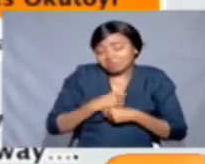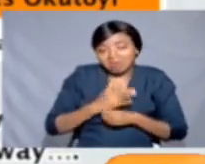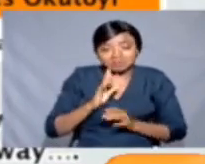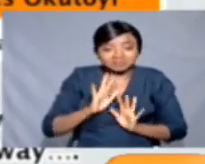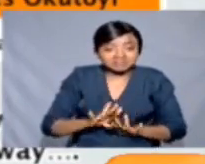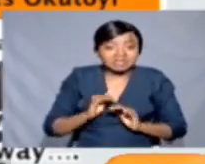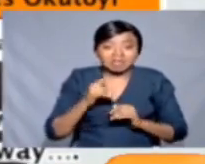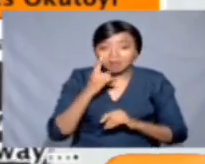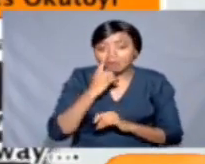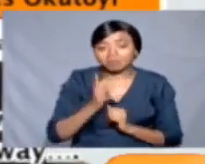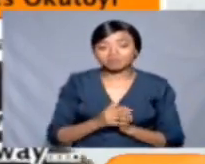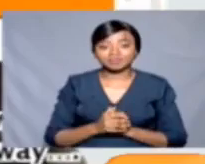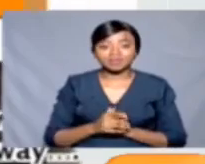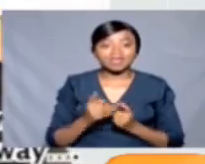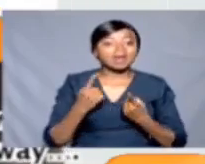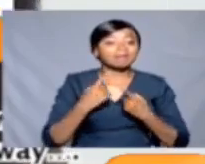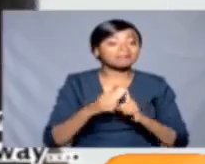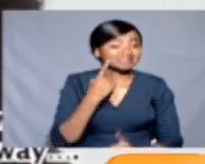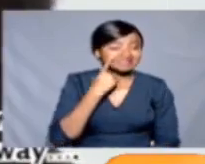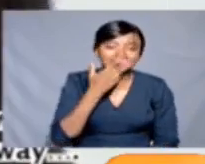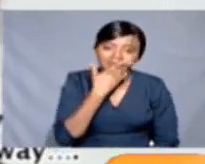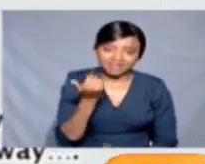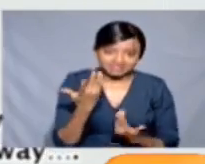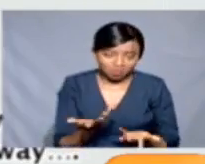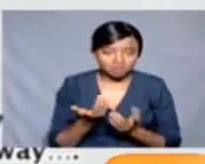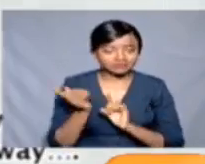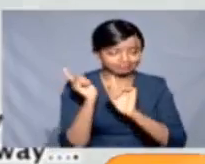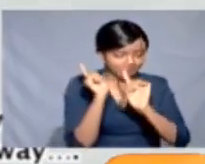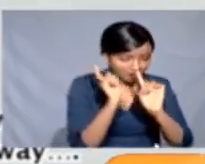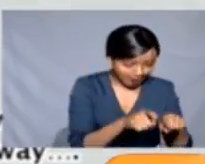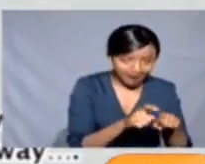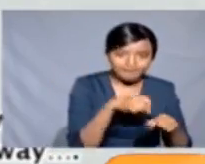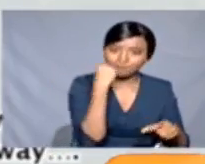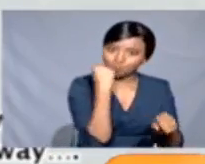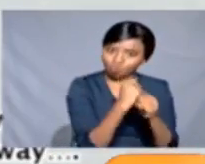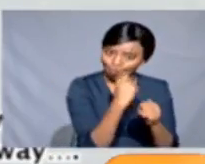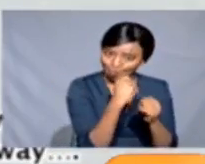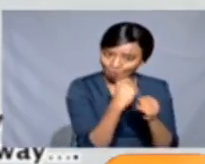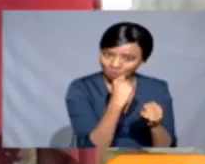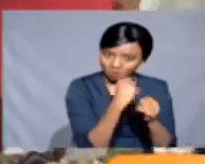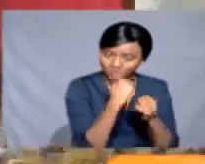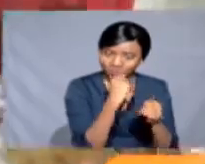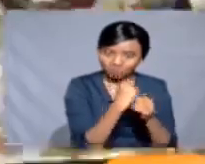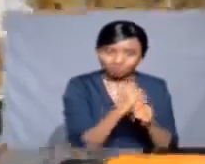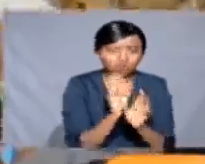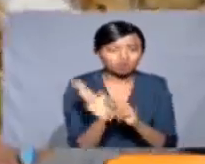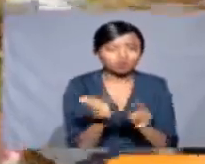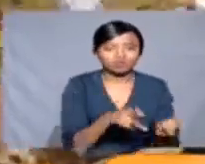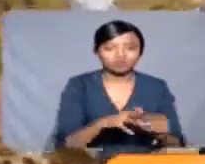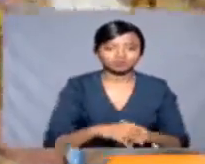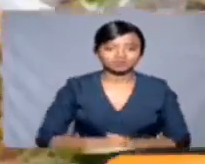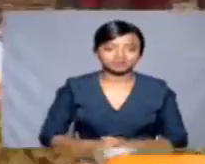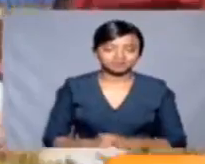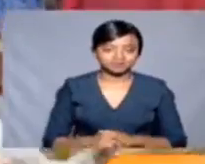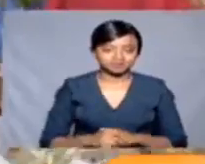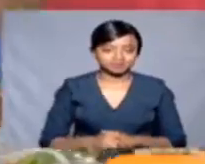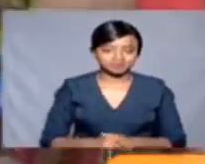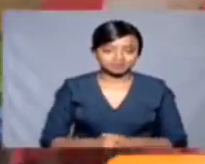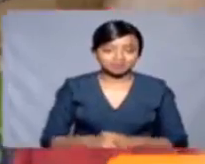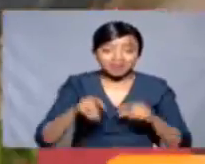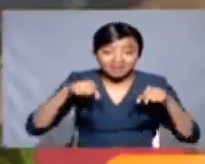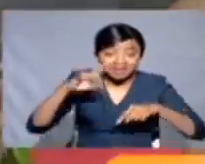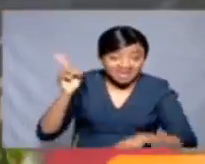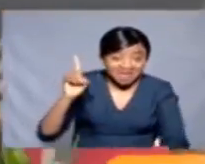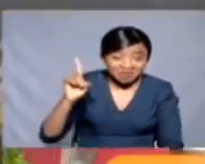inakupendeza. Lakini wanga tunaona ni heri lazima tukuje hapa tufanye shughuli yetu ya kazi ya kawaida. Hapa Nairobi